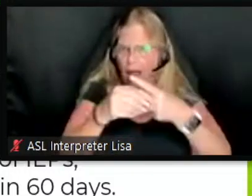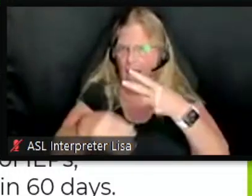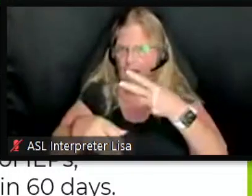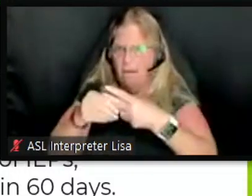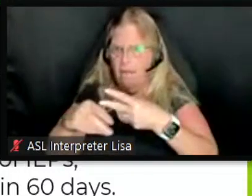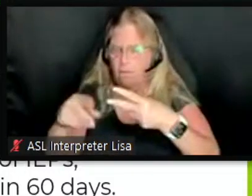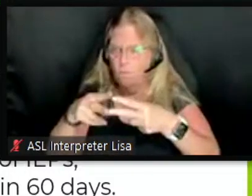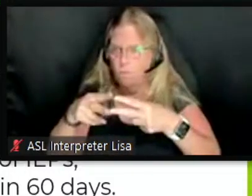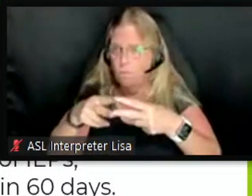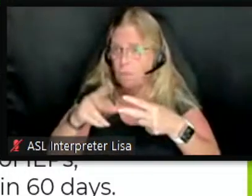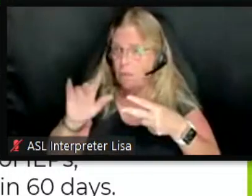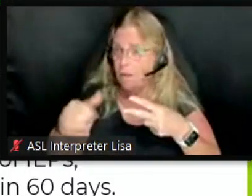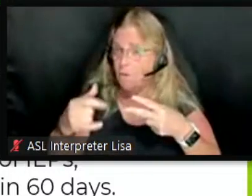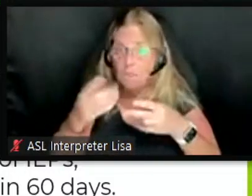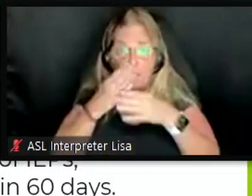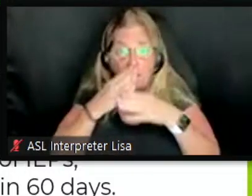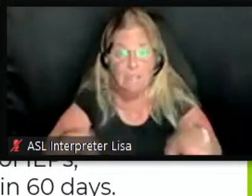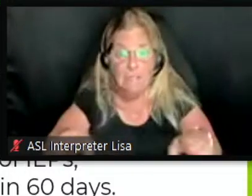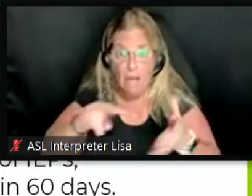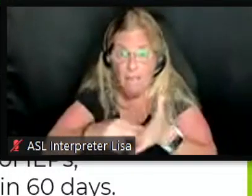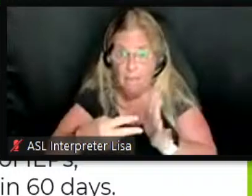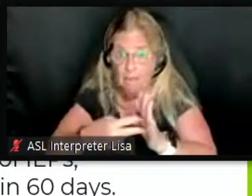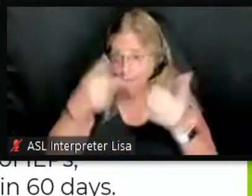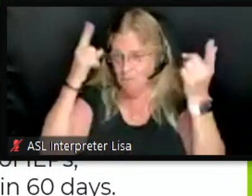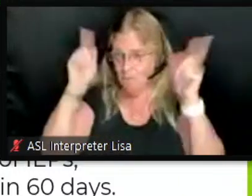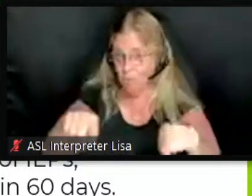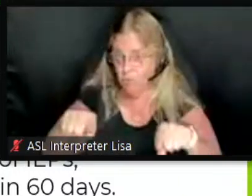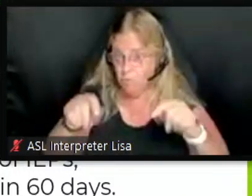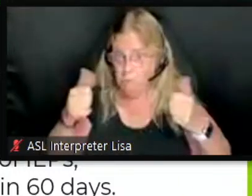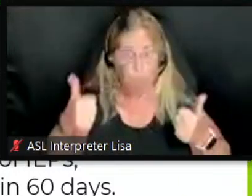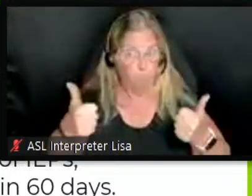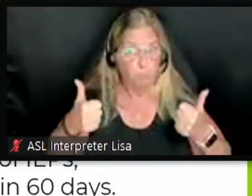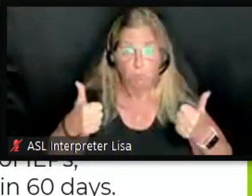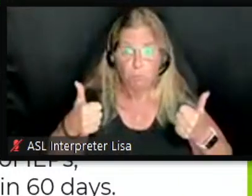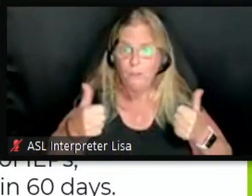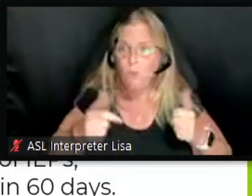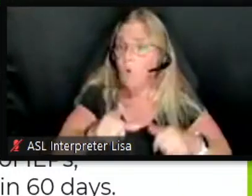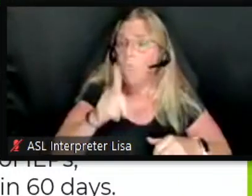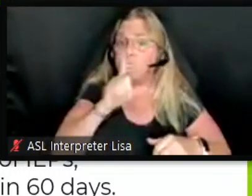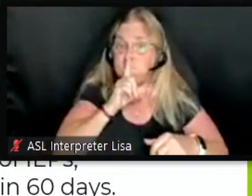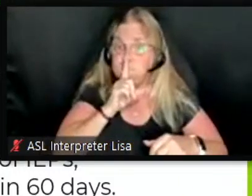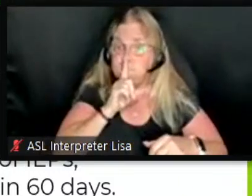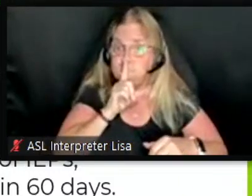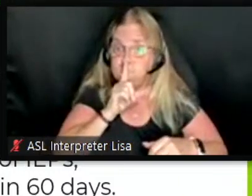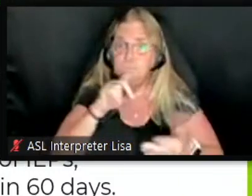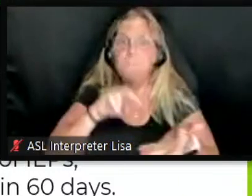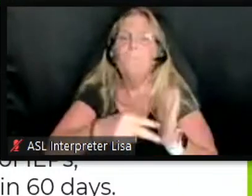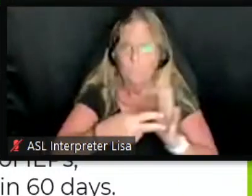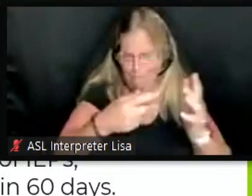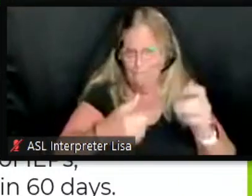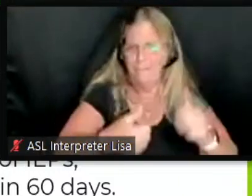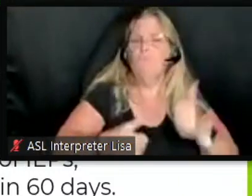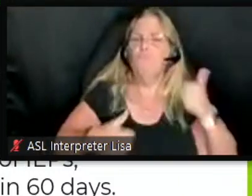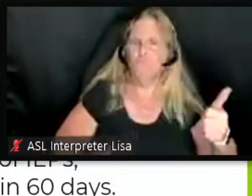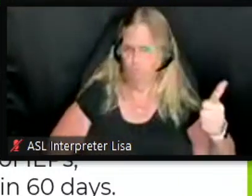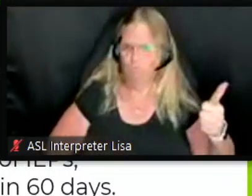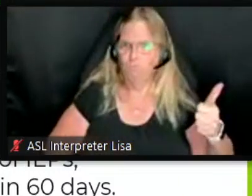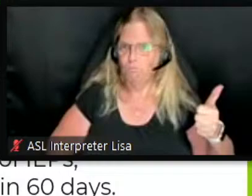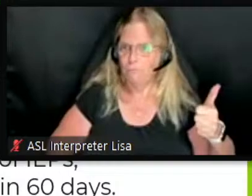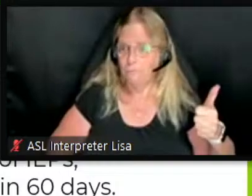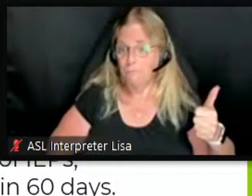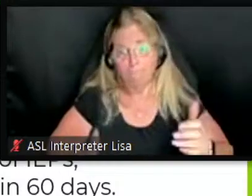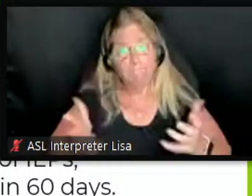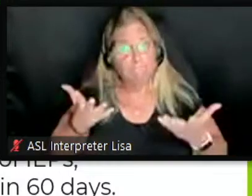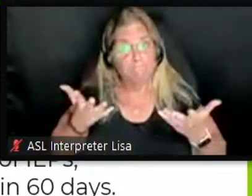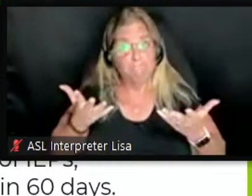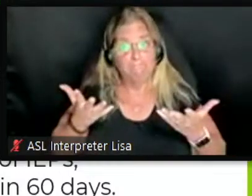say? Silence was agreement? Is that what we're doing? Yeah, we'll take your silence as assent. That's the,